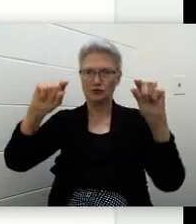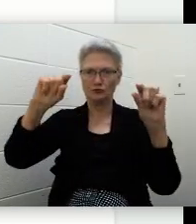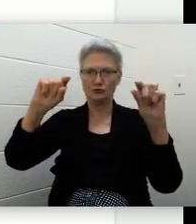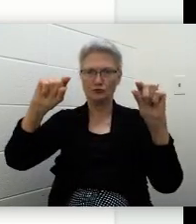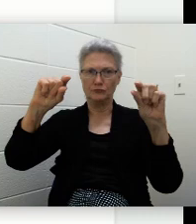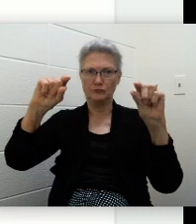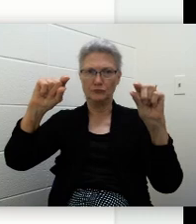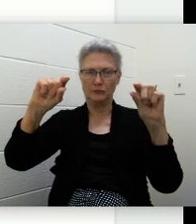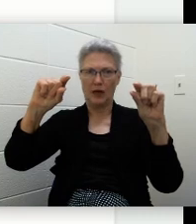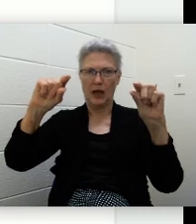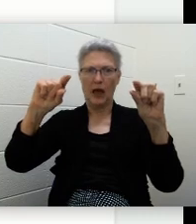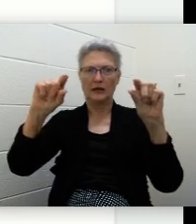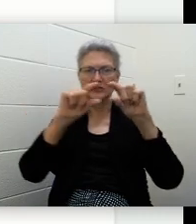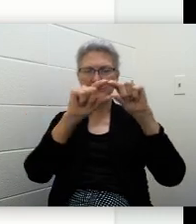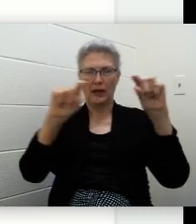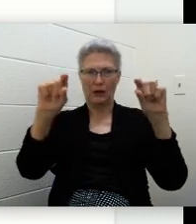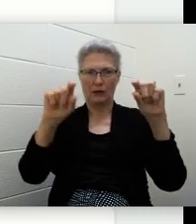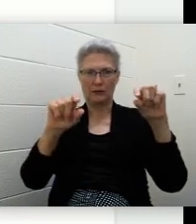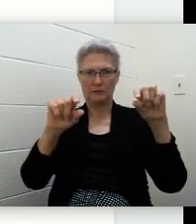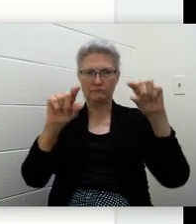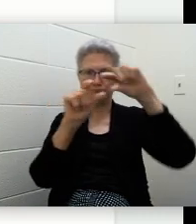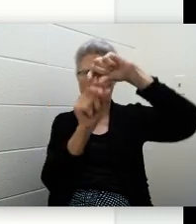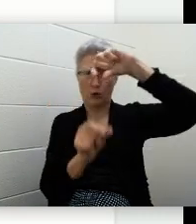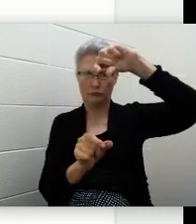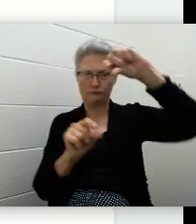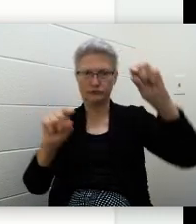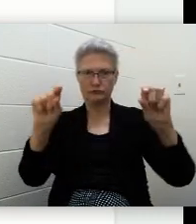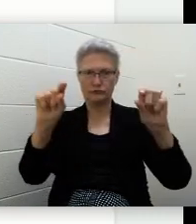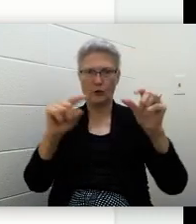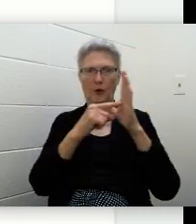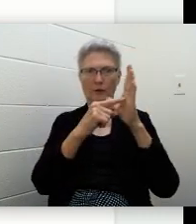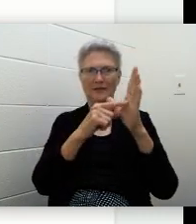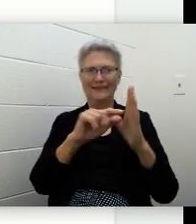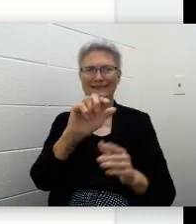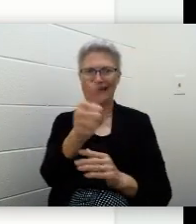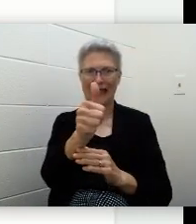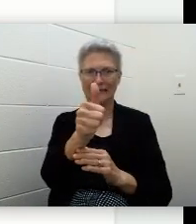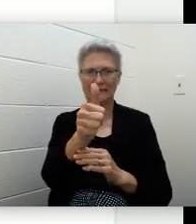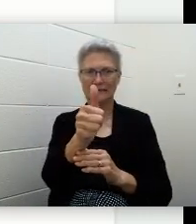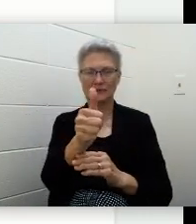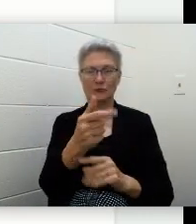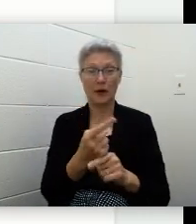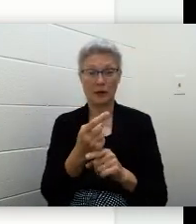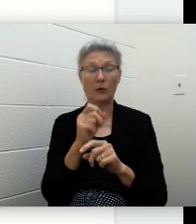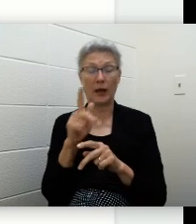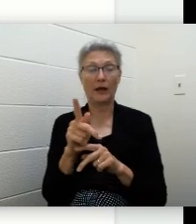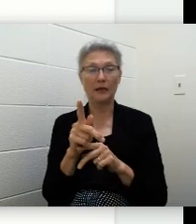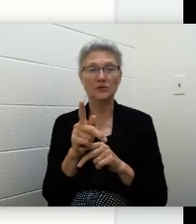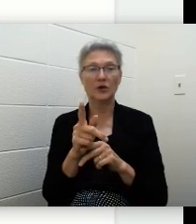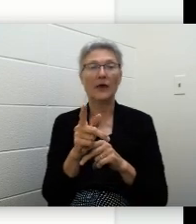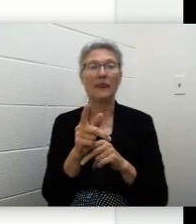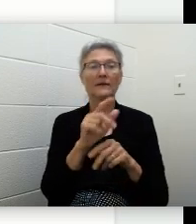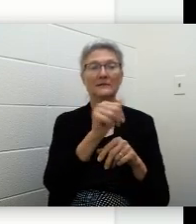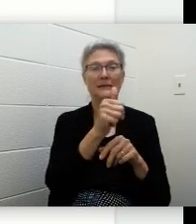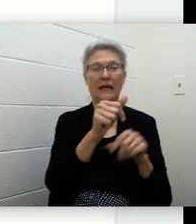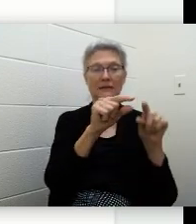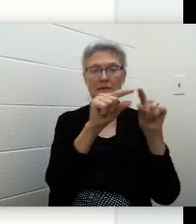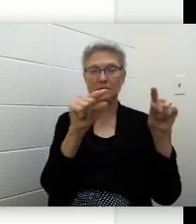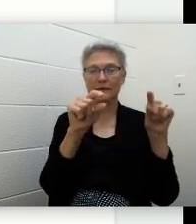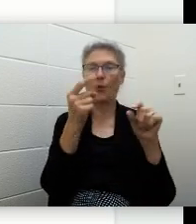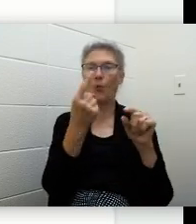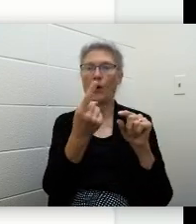my long or my stick. And that represents a group of 10. Okay, so there's that. And then